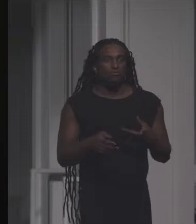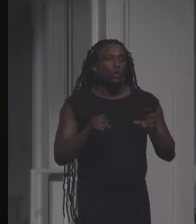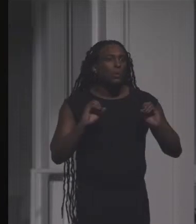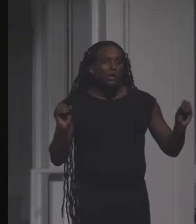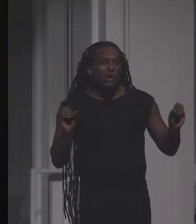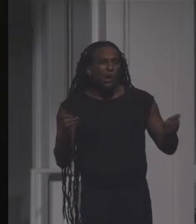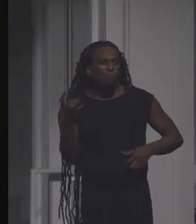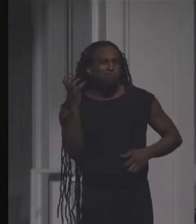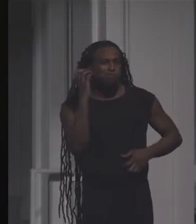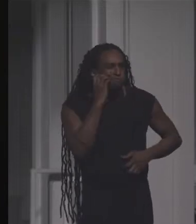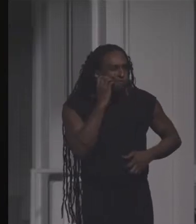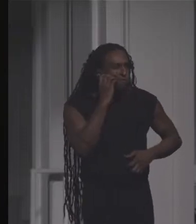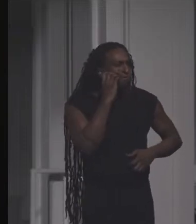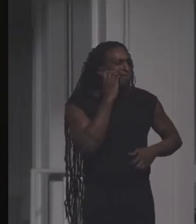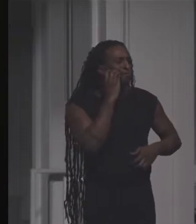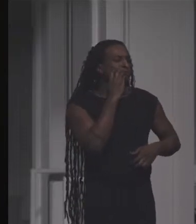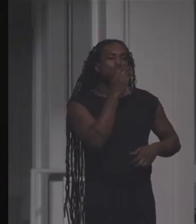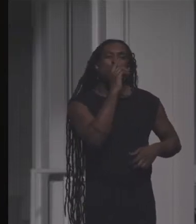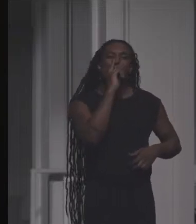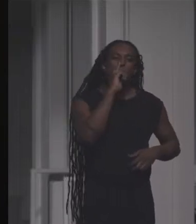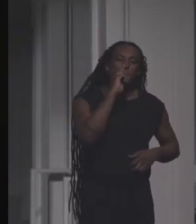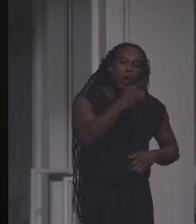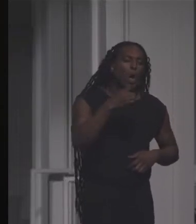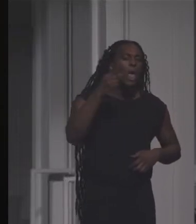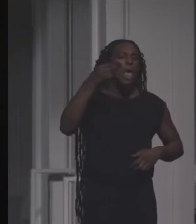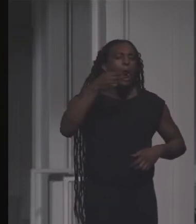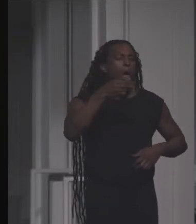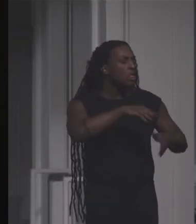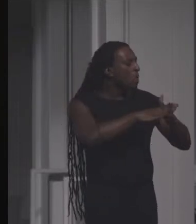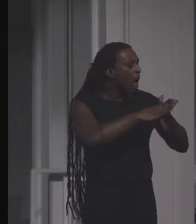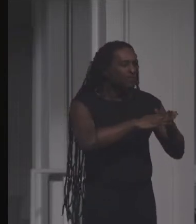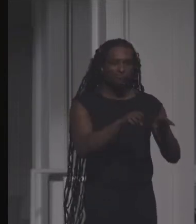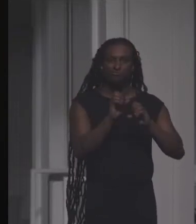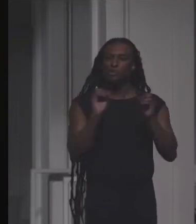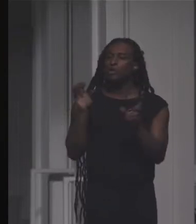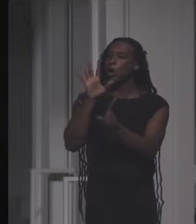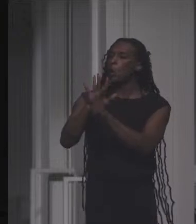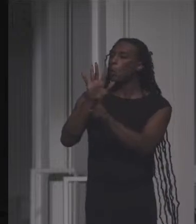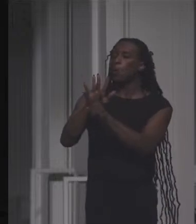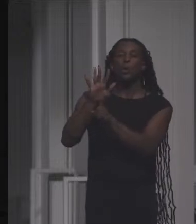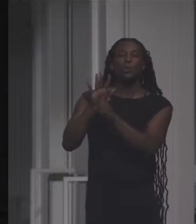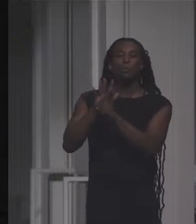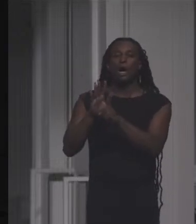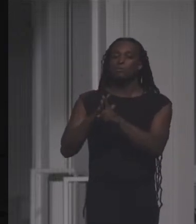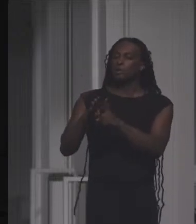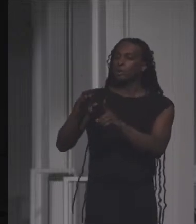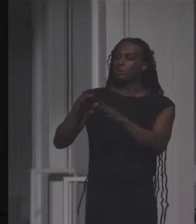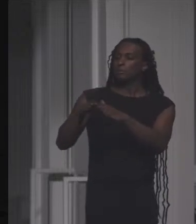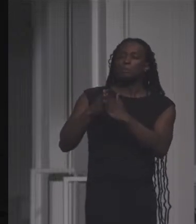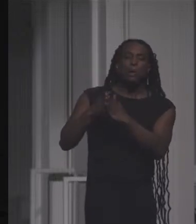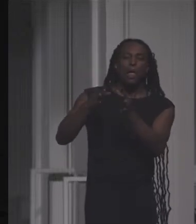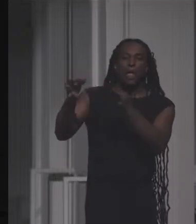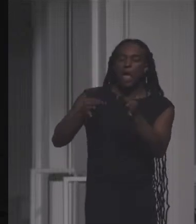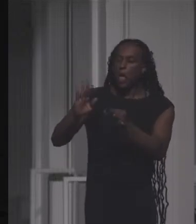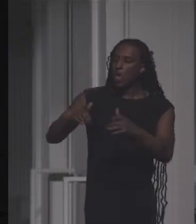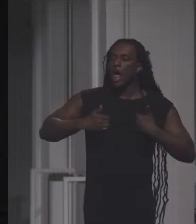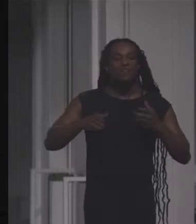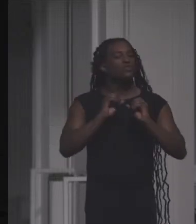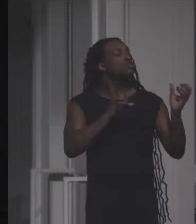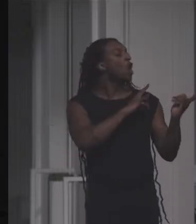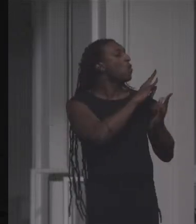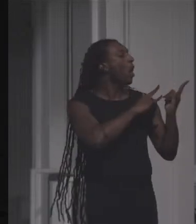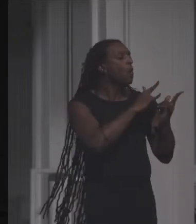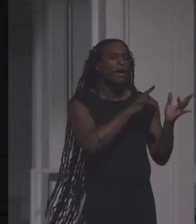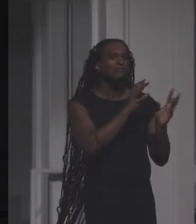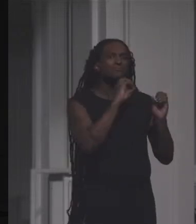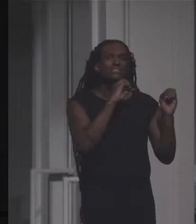textbook, there was no popular bio. There was no bodice-ripping romance. There was nothing. There wasn't